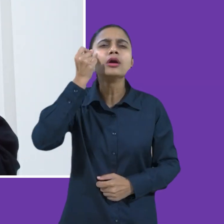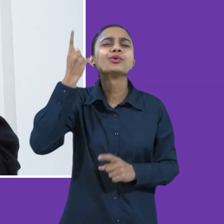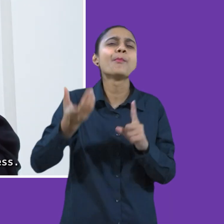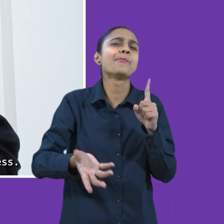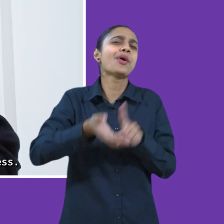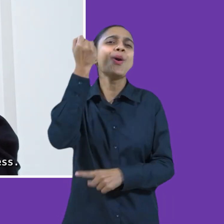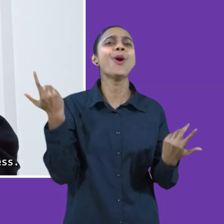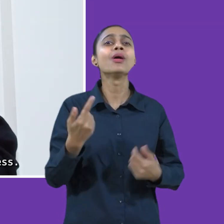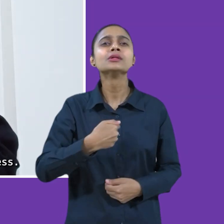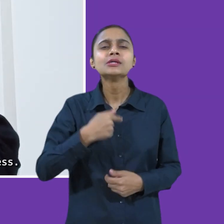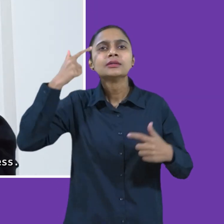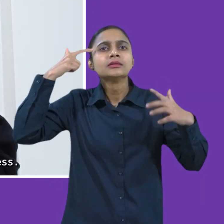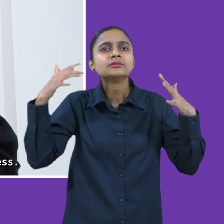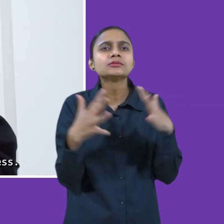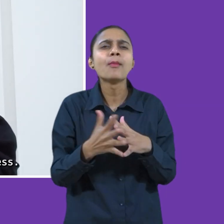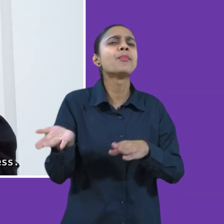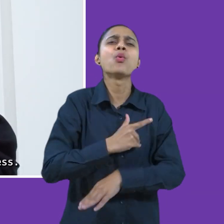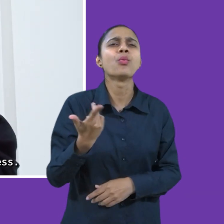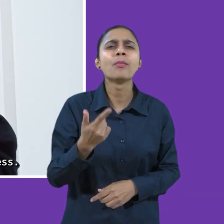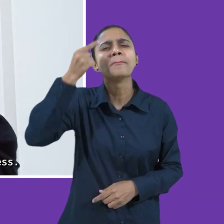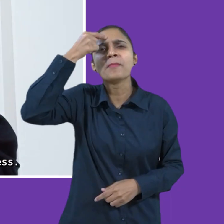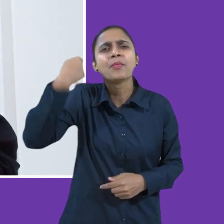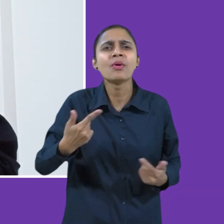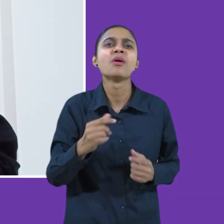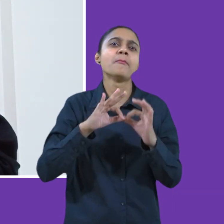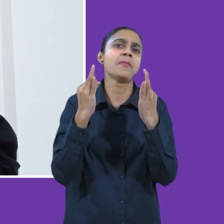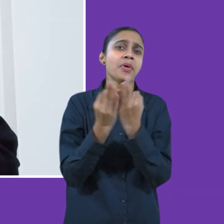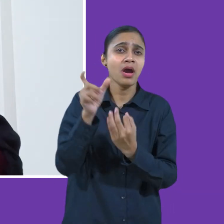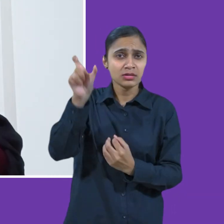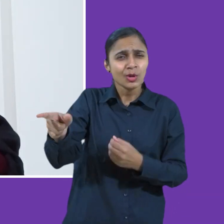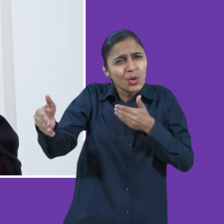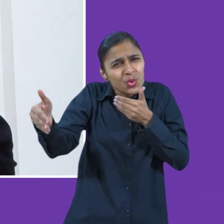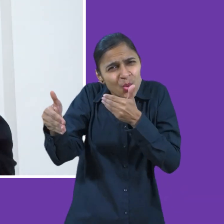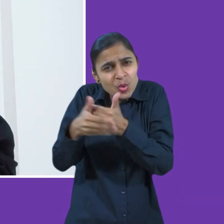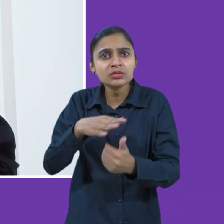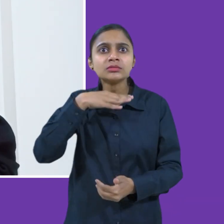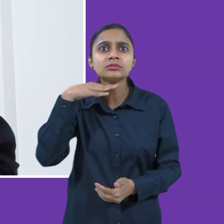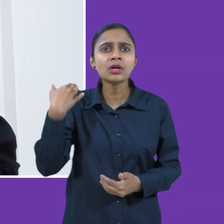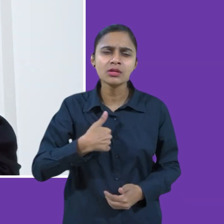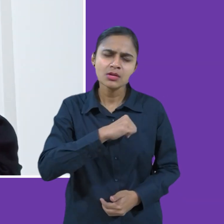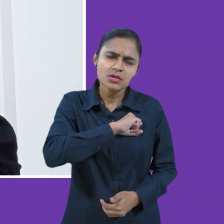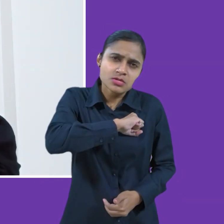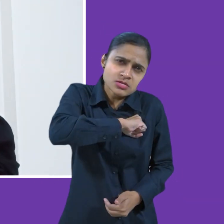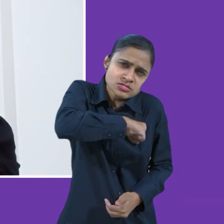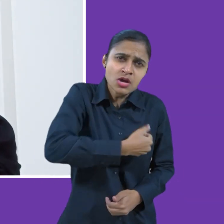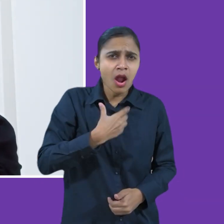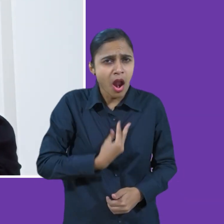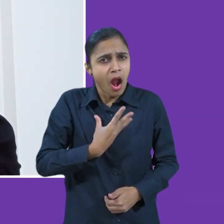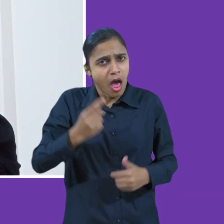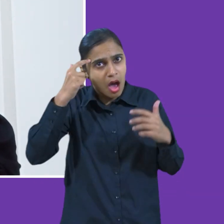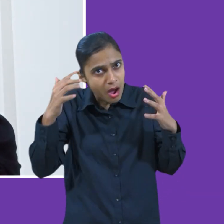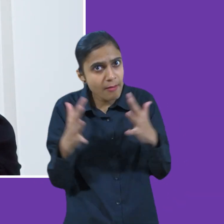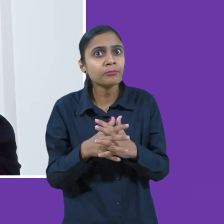that time I was going through extreme stress, like I had lost a family member at that time.